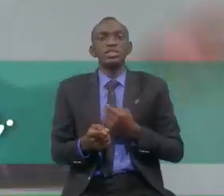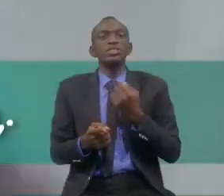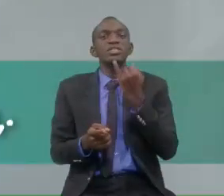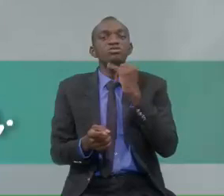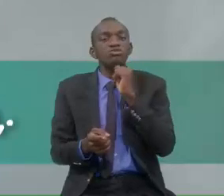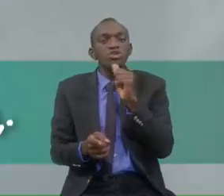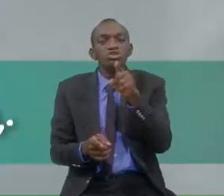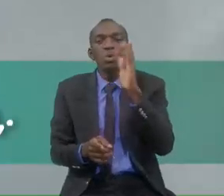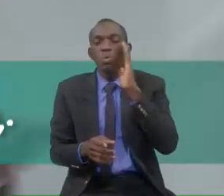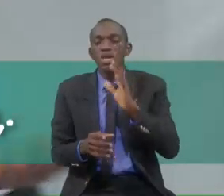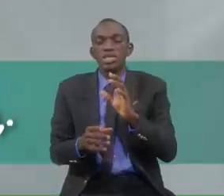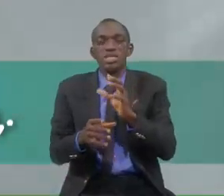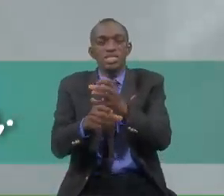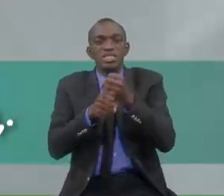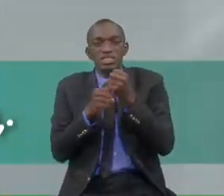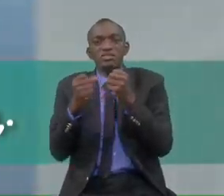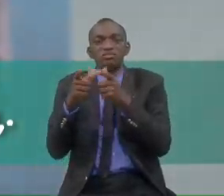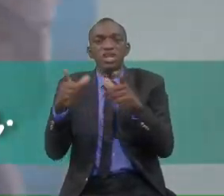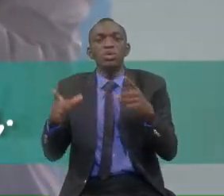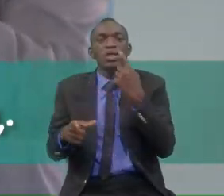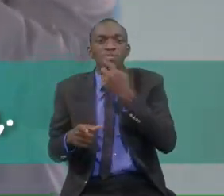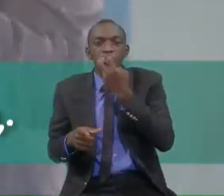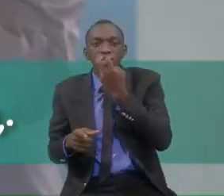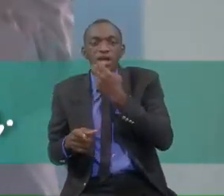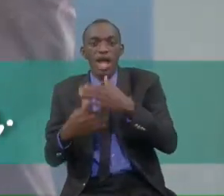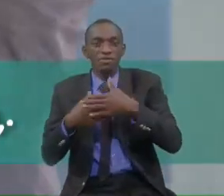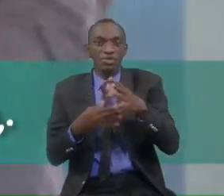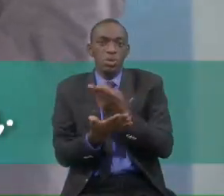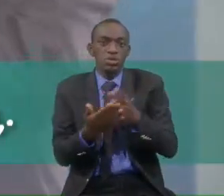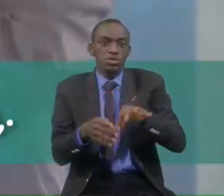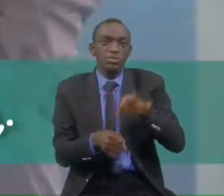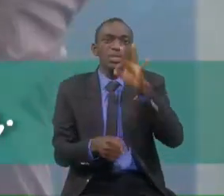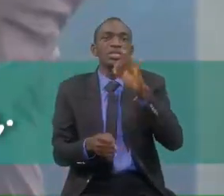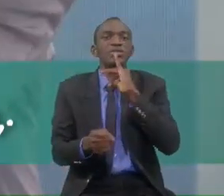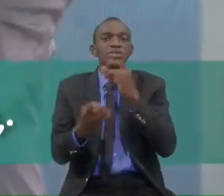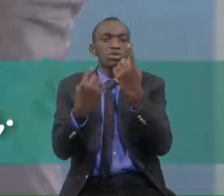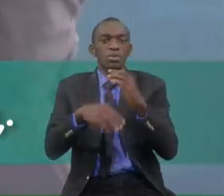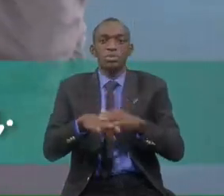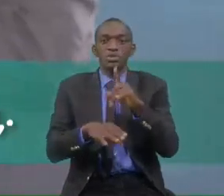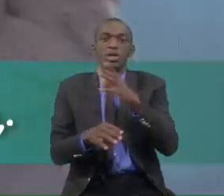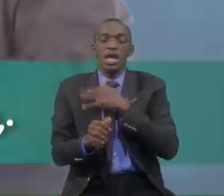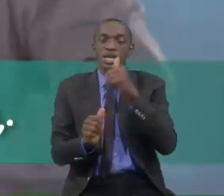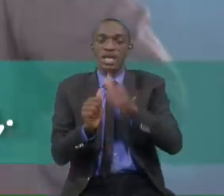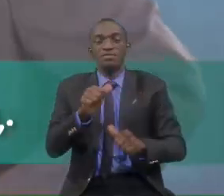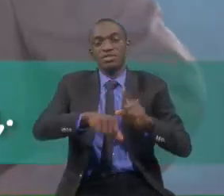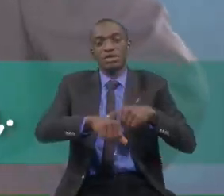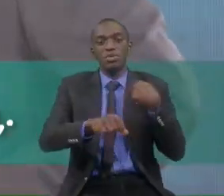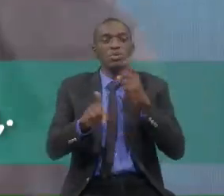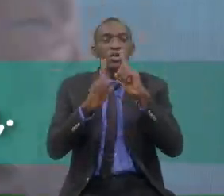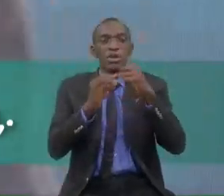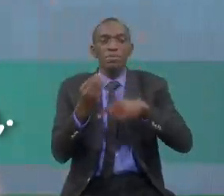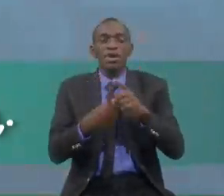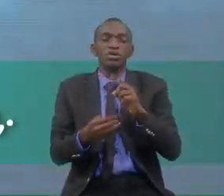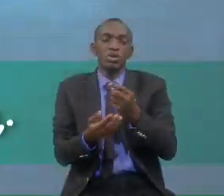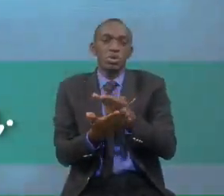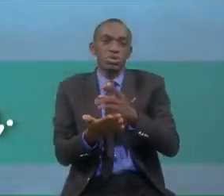tongues after that the Holy Ghost has come upon you. And every time we talk on the Holy Ghost, somebody is thinking